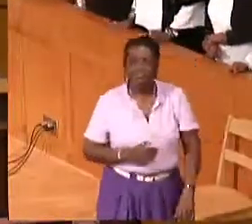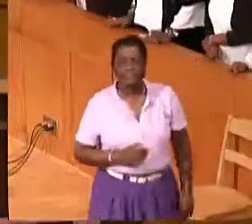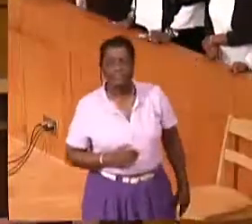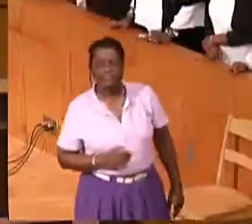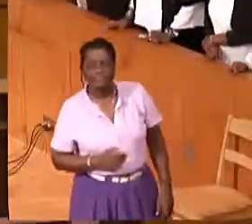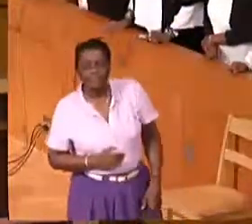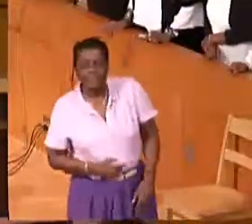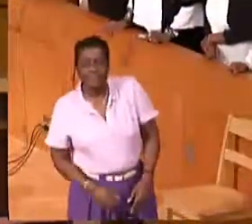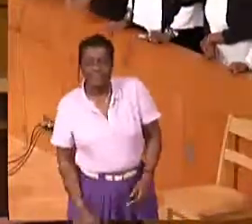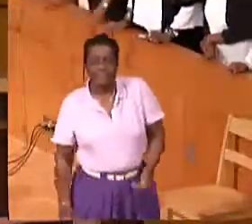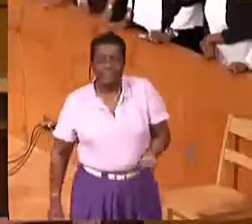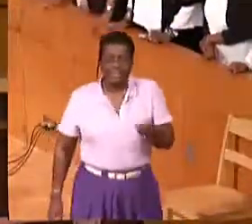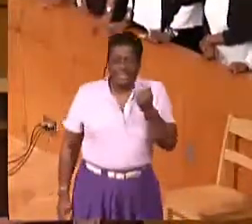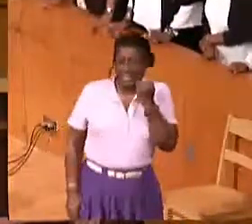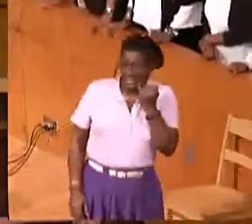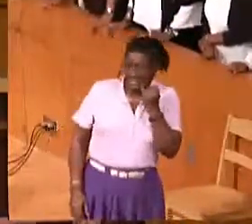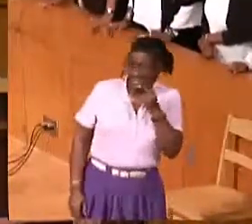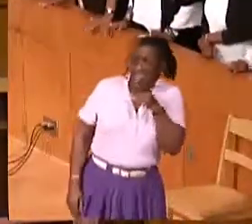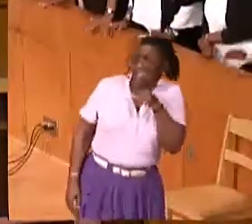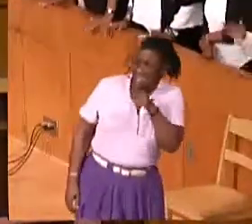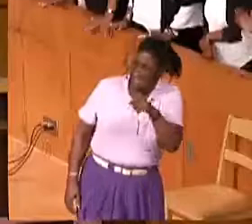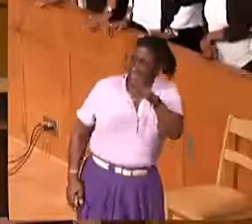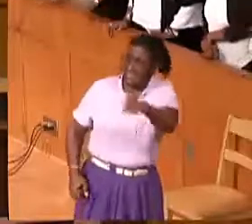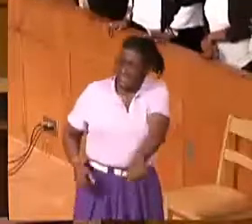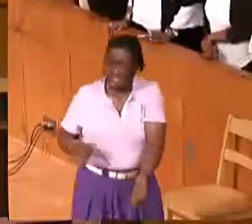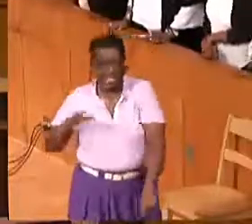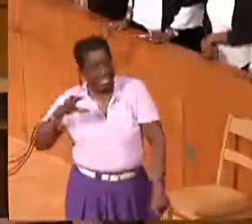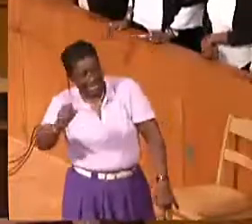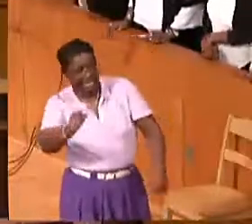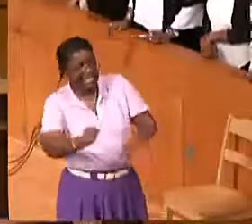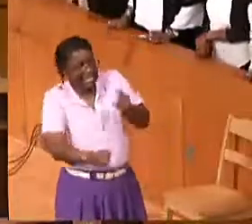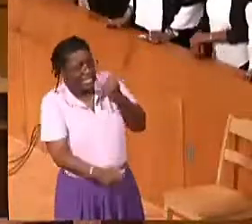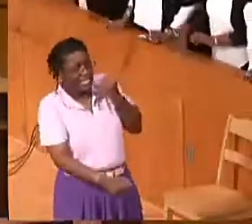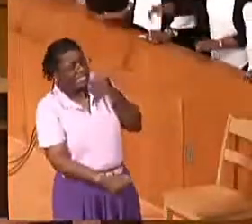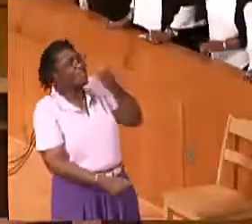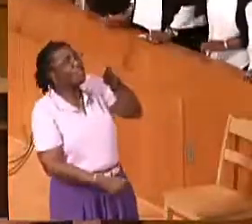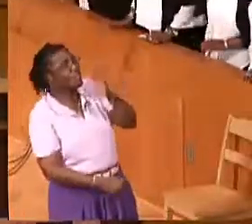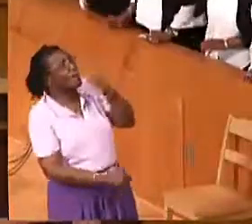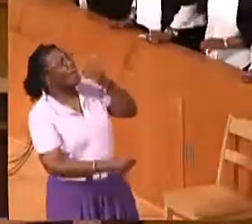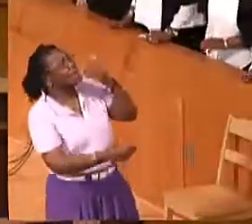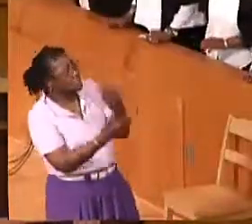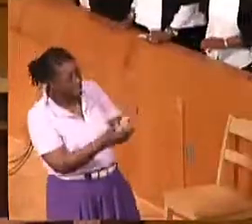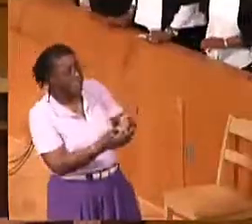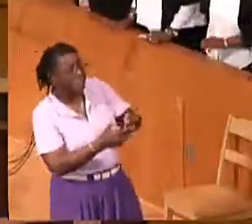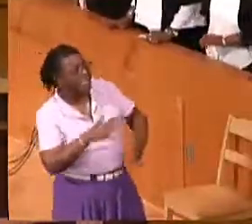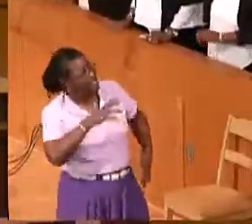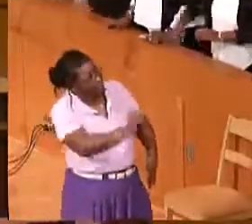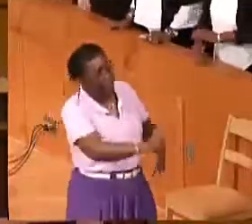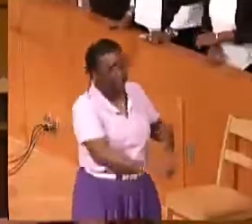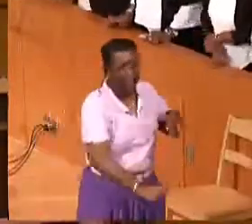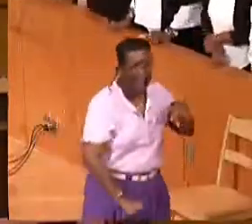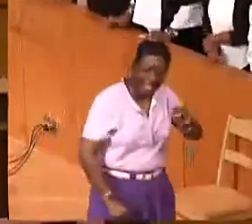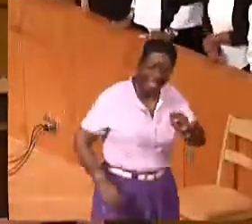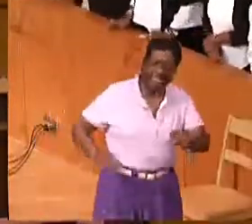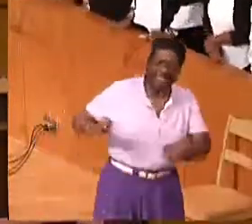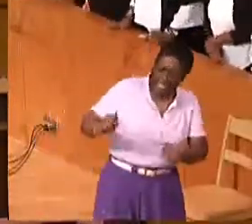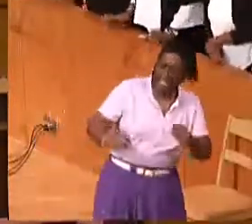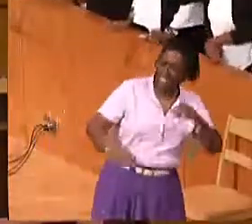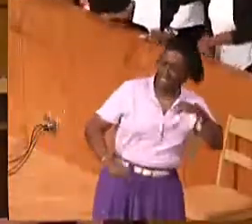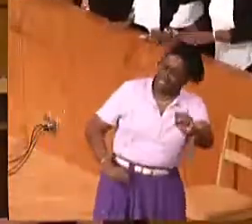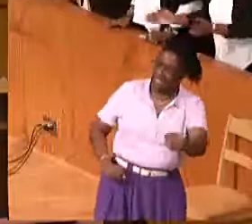you tried him, say yeah. If he's good, say yeah. Say